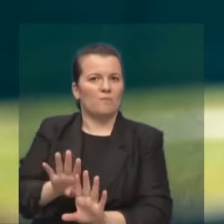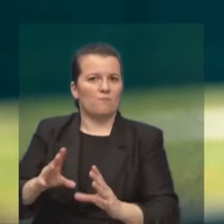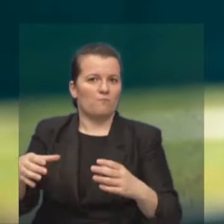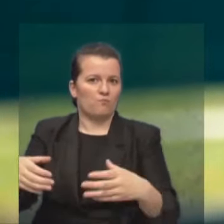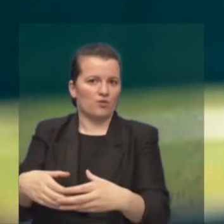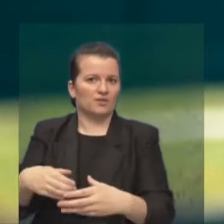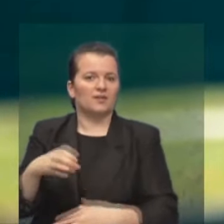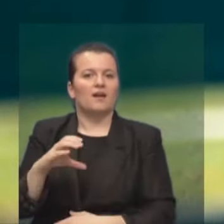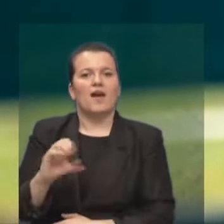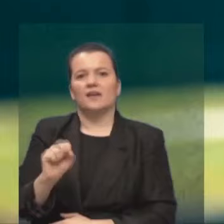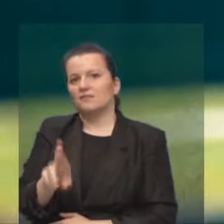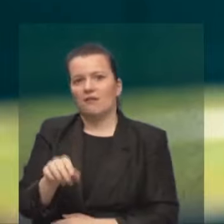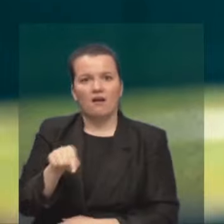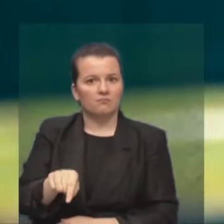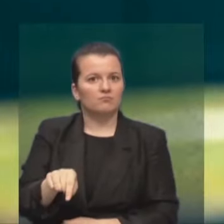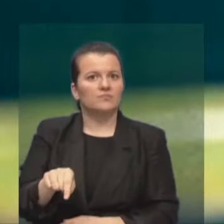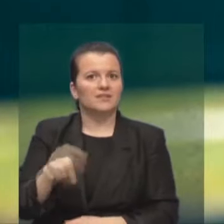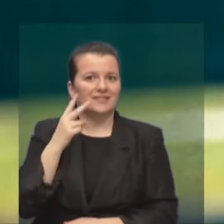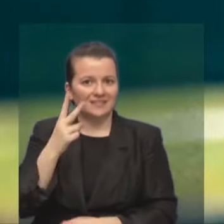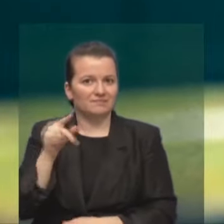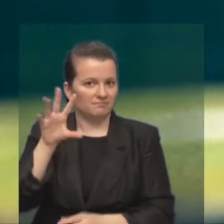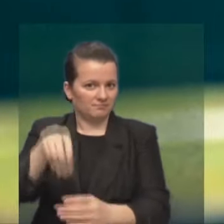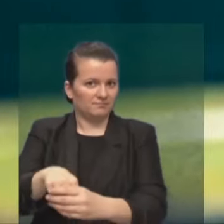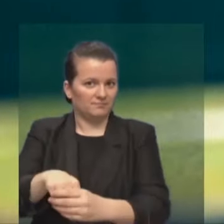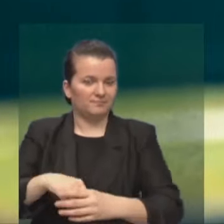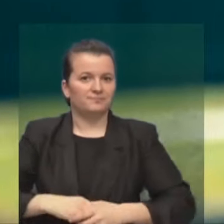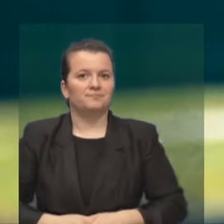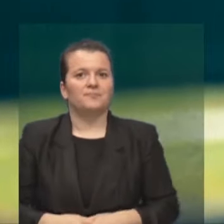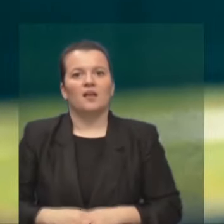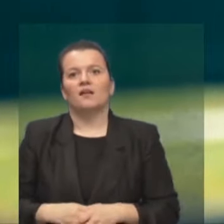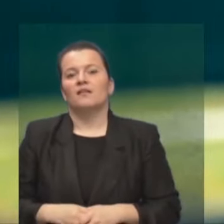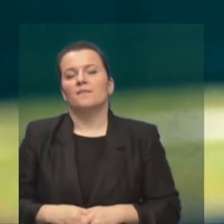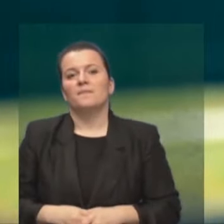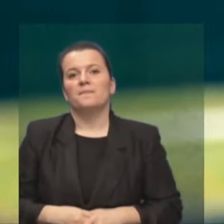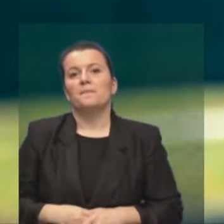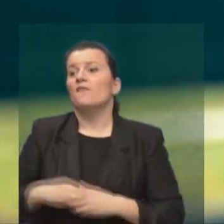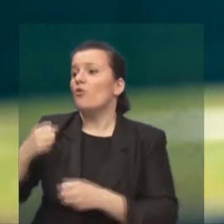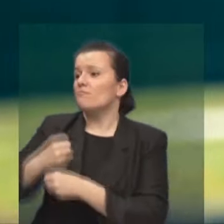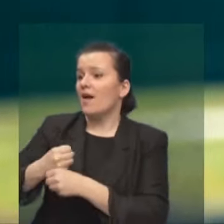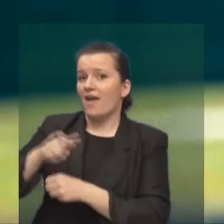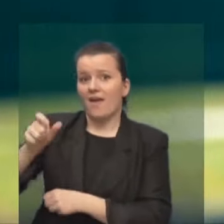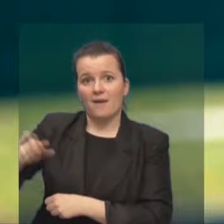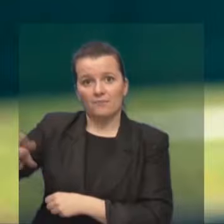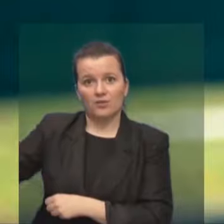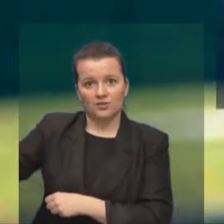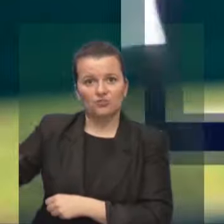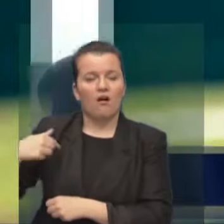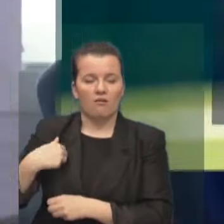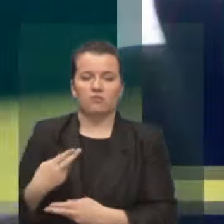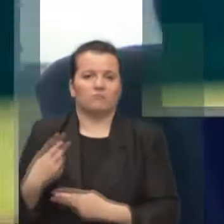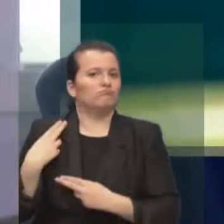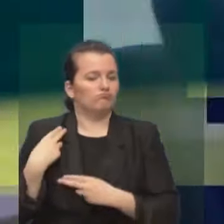investment trust of company employees. I take this charge with humility, but I'm also determined